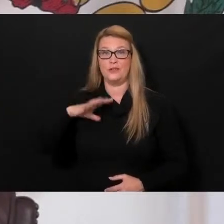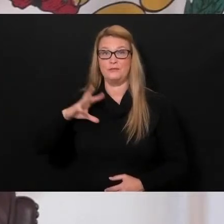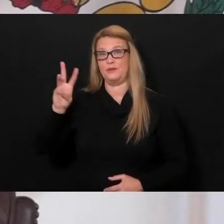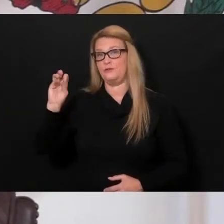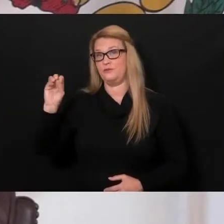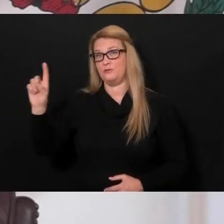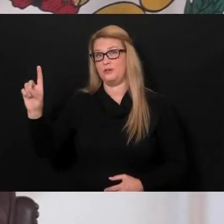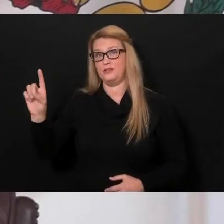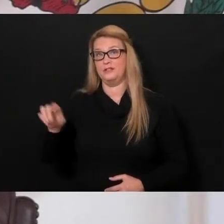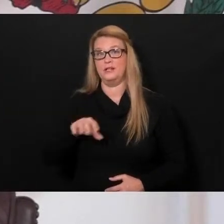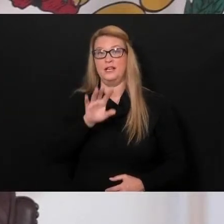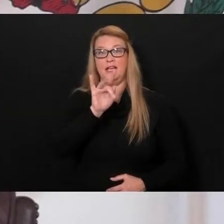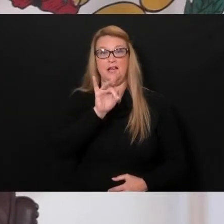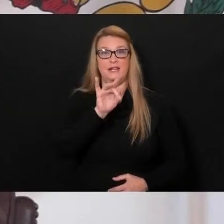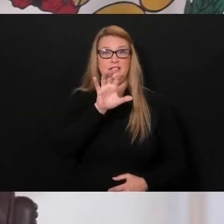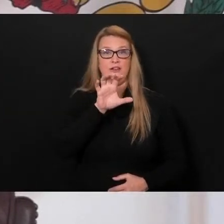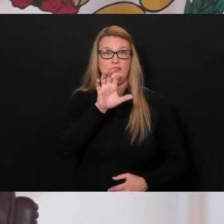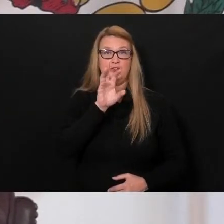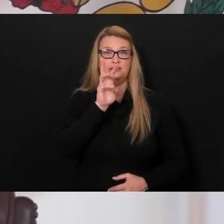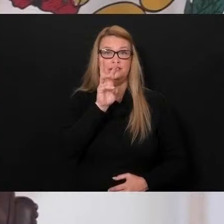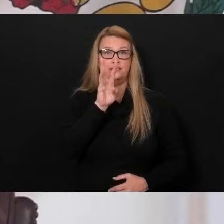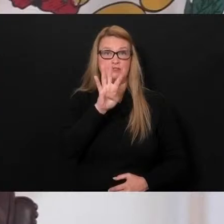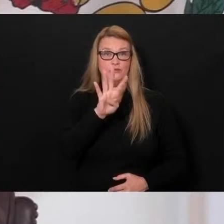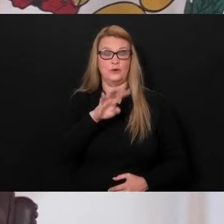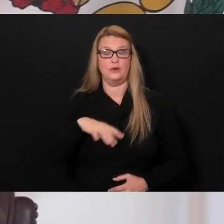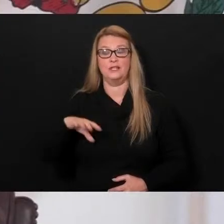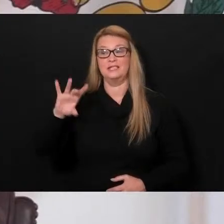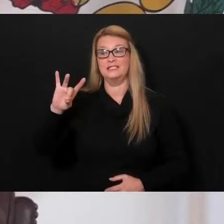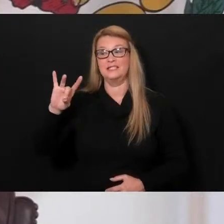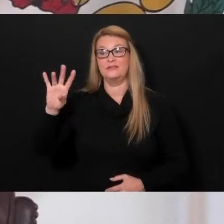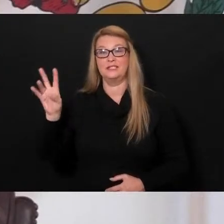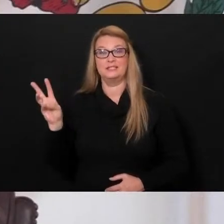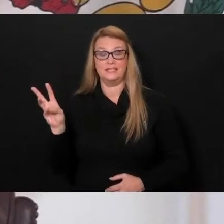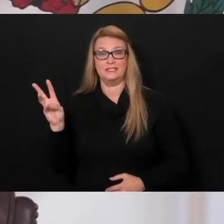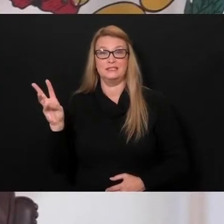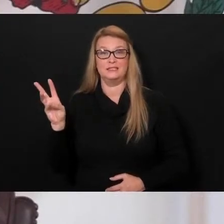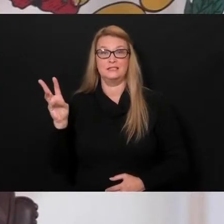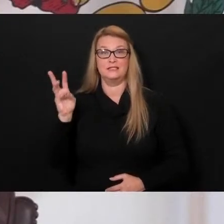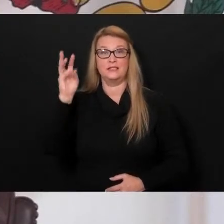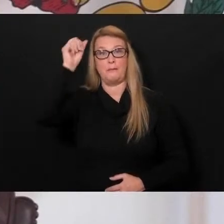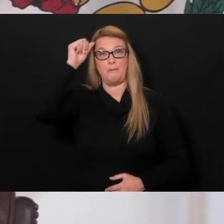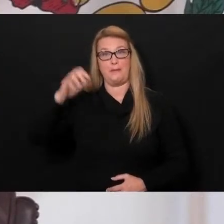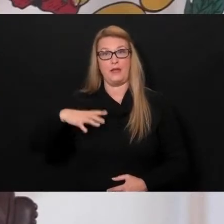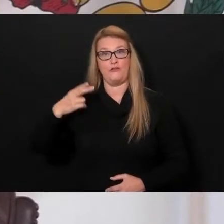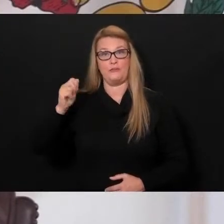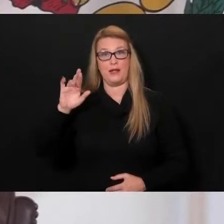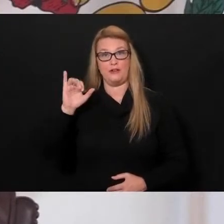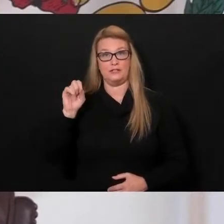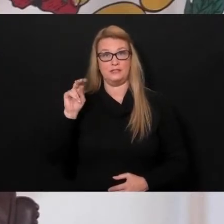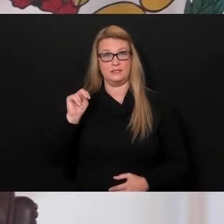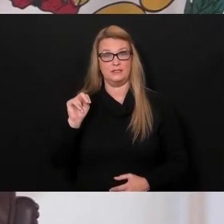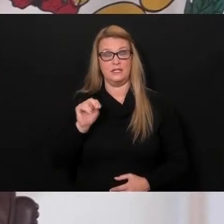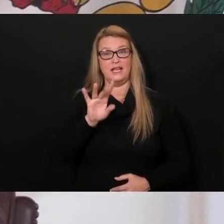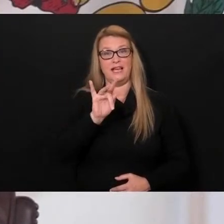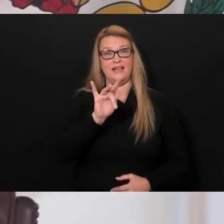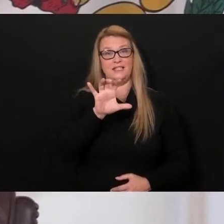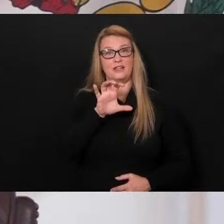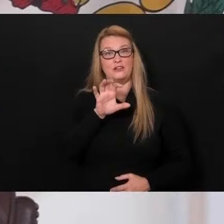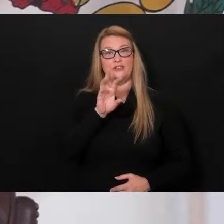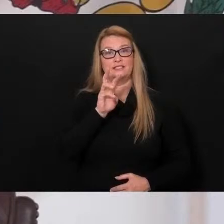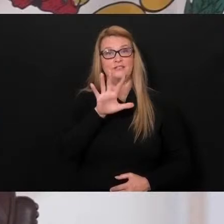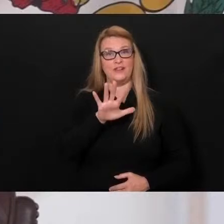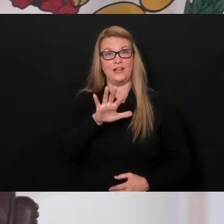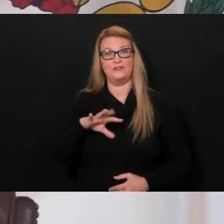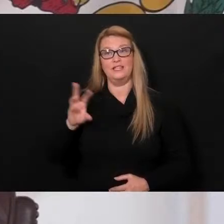Wood County. Our 1,864th death is a 76-year-old male from Harrison County. Our 1,865th death